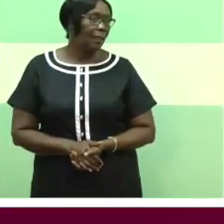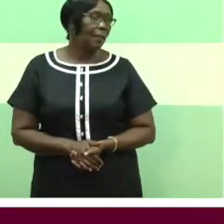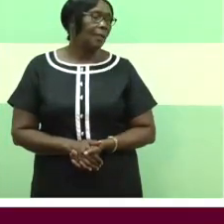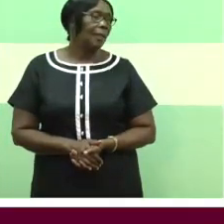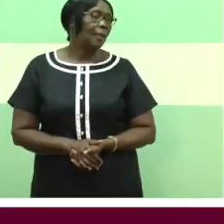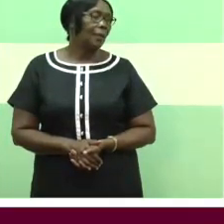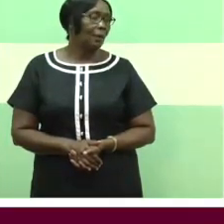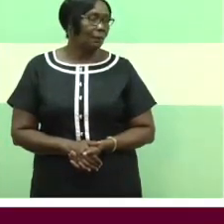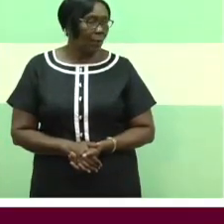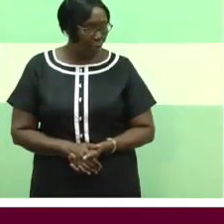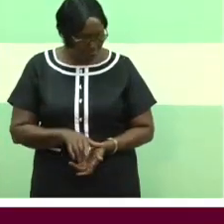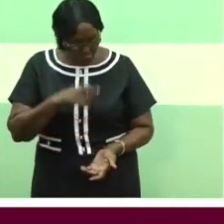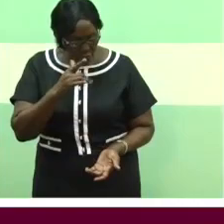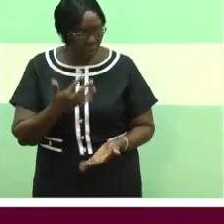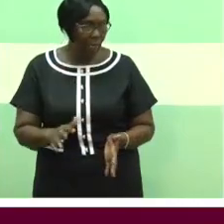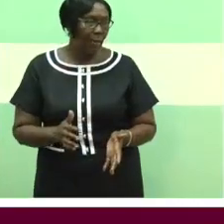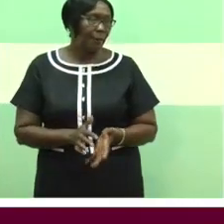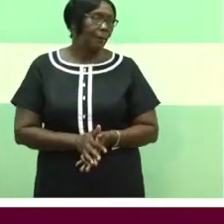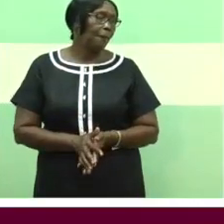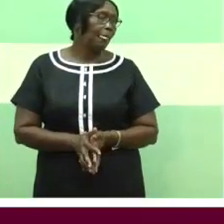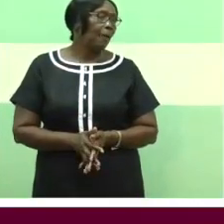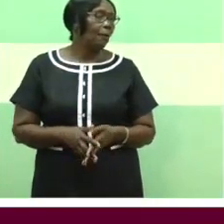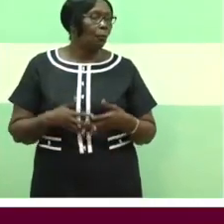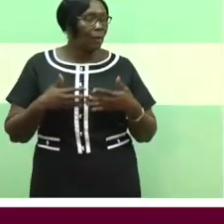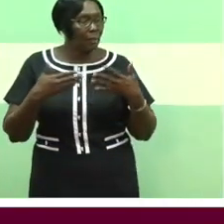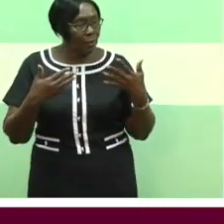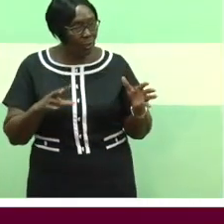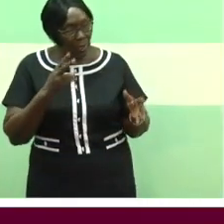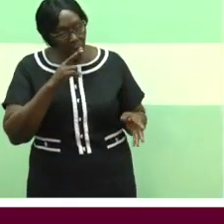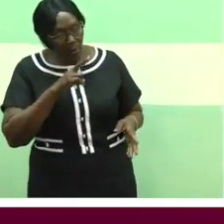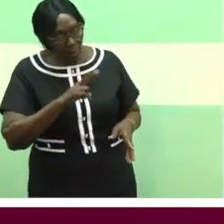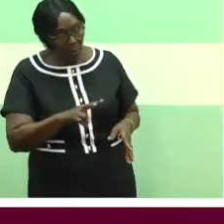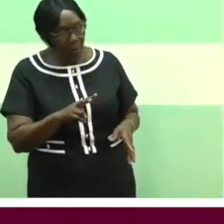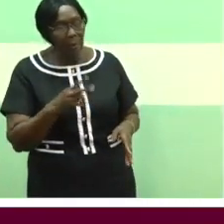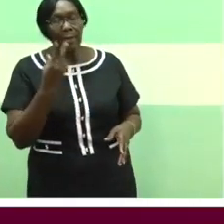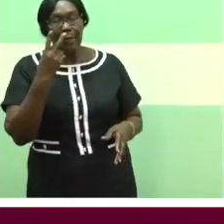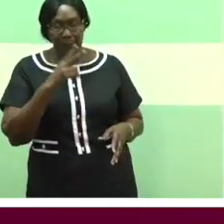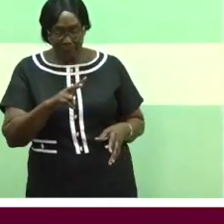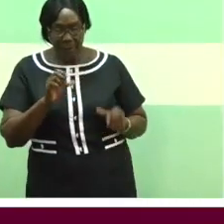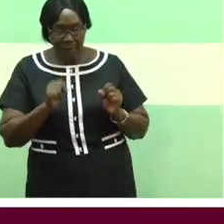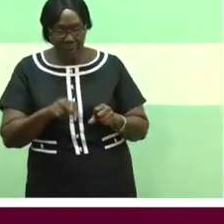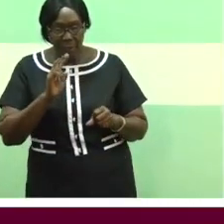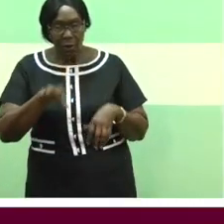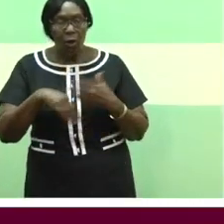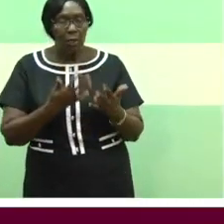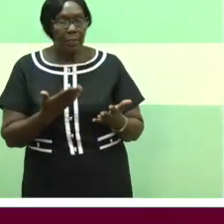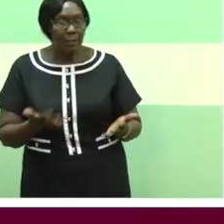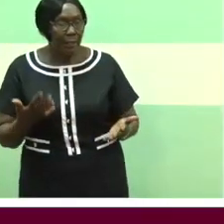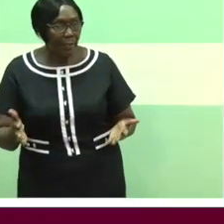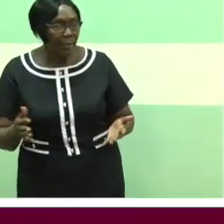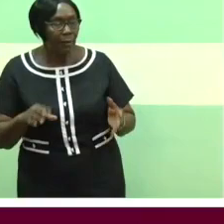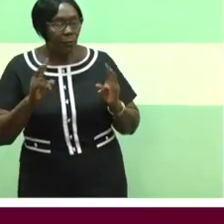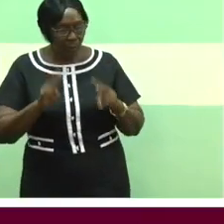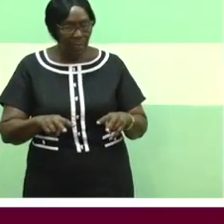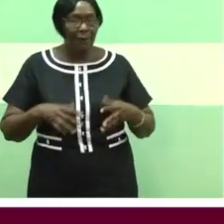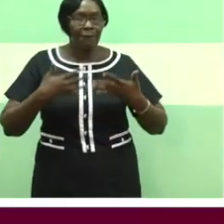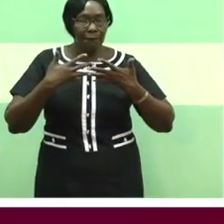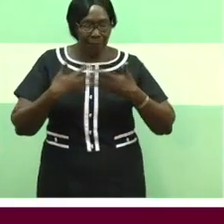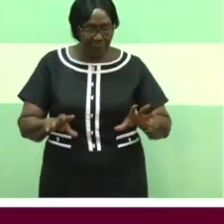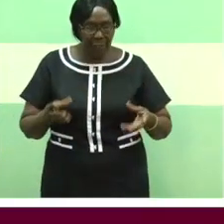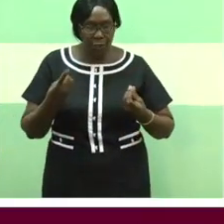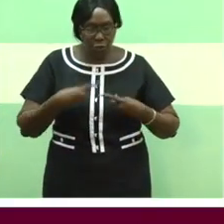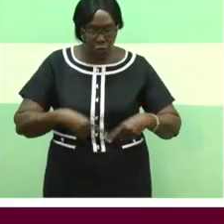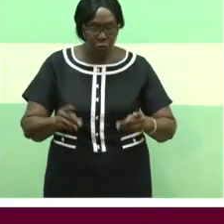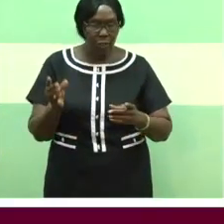art, then we go on to lunch. So when the child looks, they are able to see all the things that they would have completed